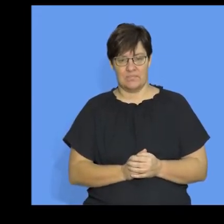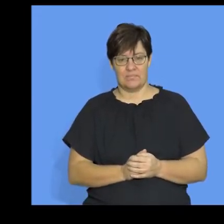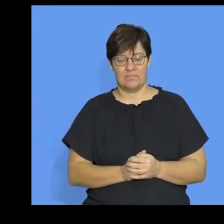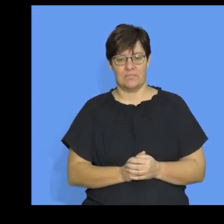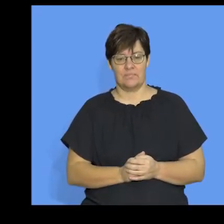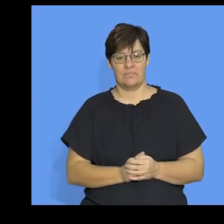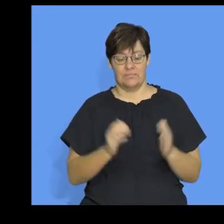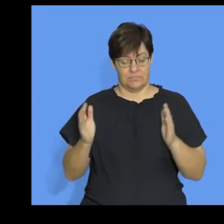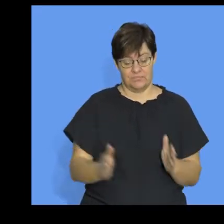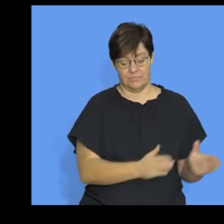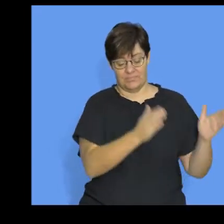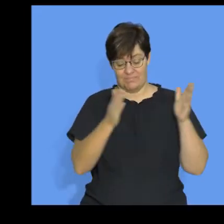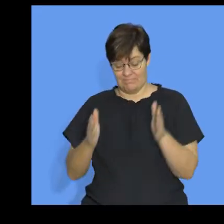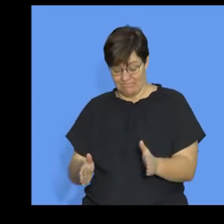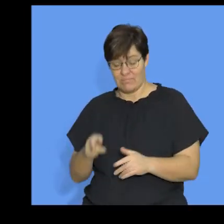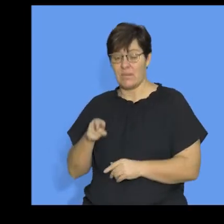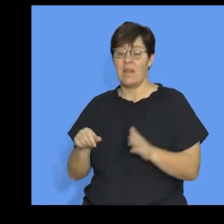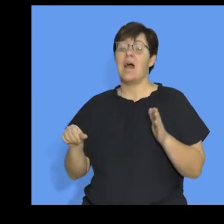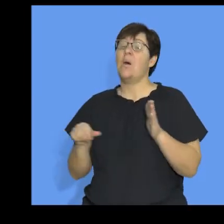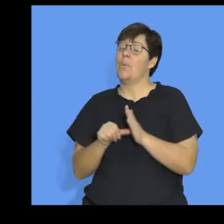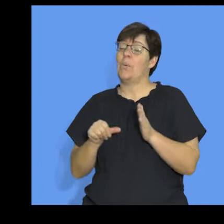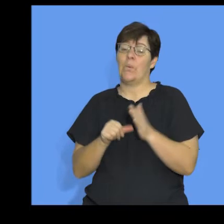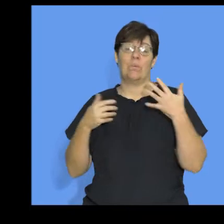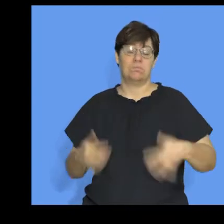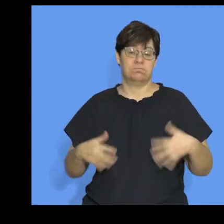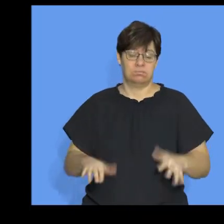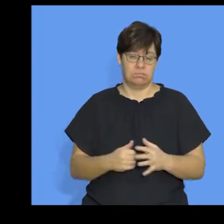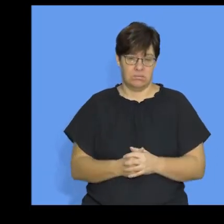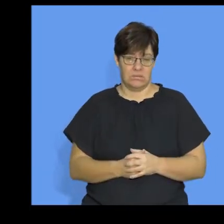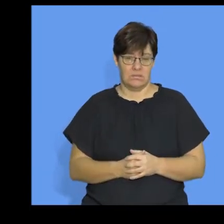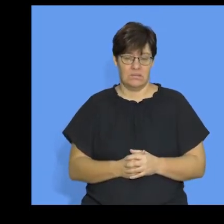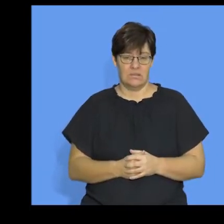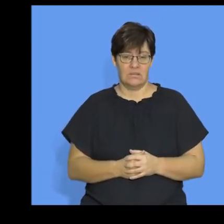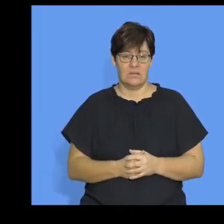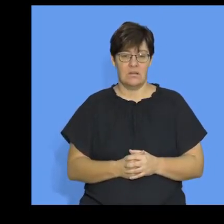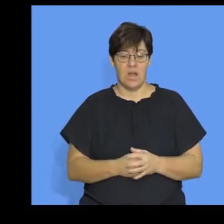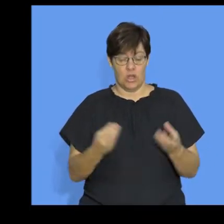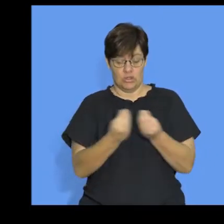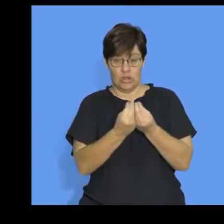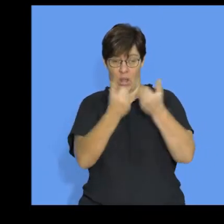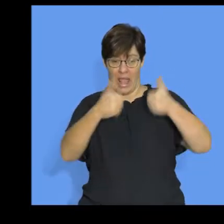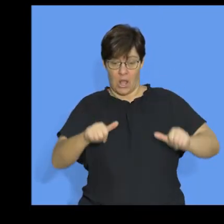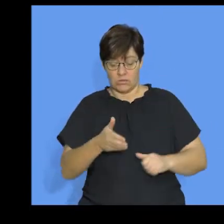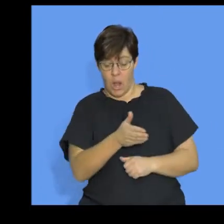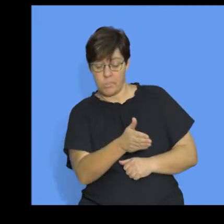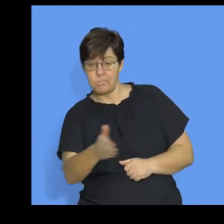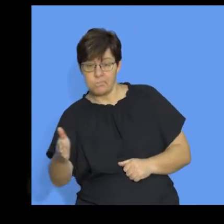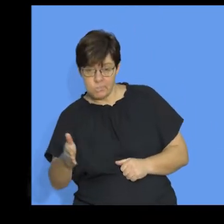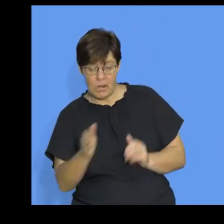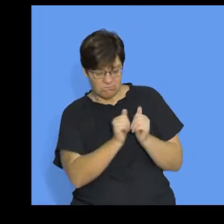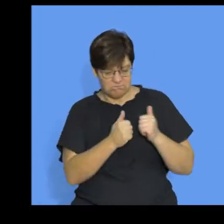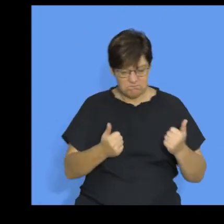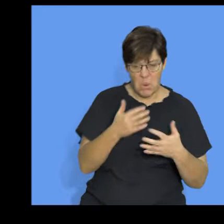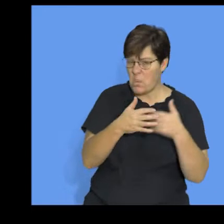Now we come to a very important account, namely your finished goods stock account. This